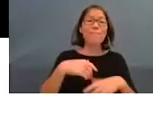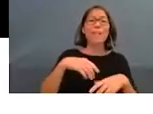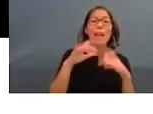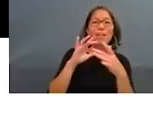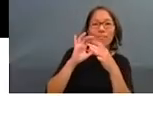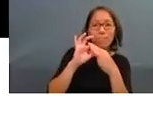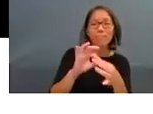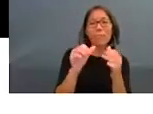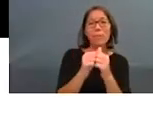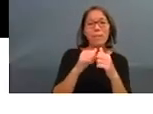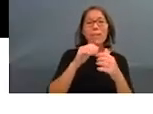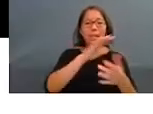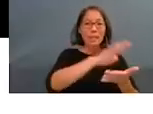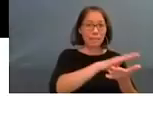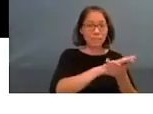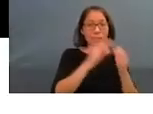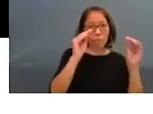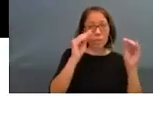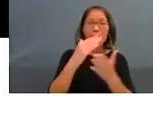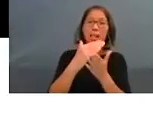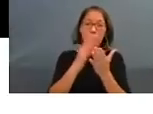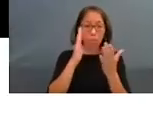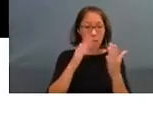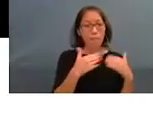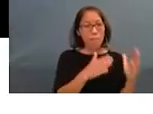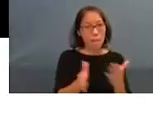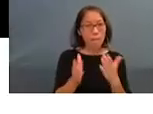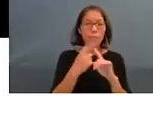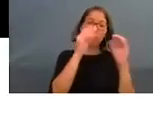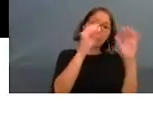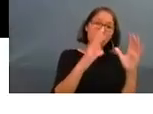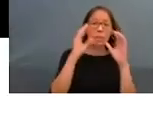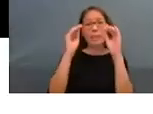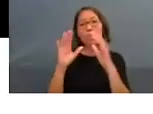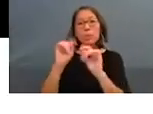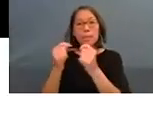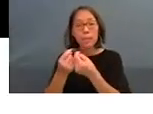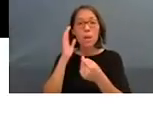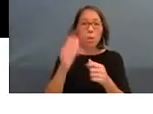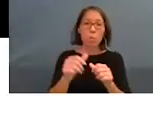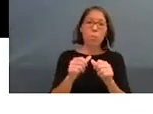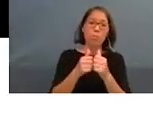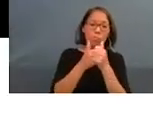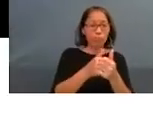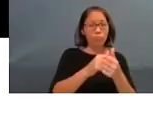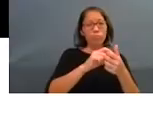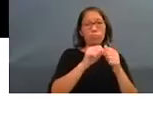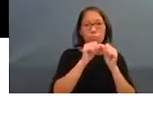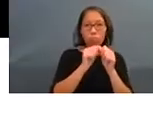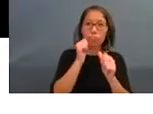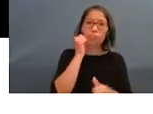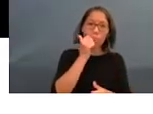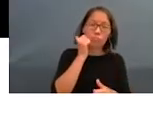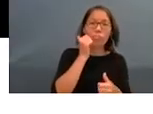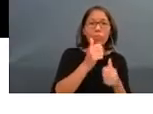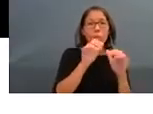instruction. Lessons will be planned by teachers and teacher teams. We'll follow those consistent Monday through Friday schedules and routines that